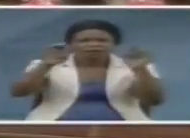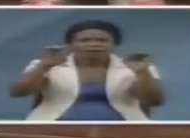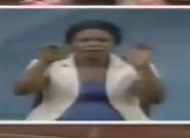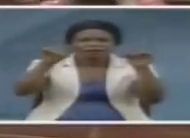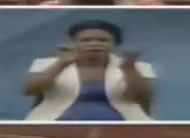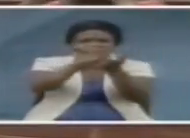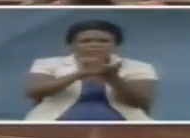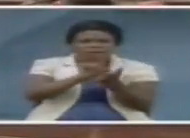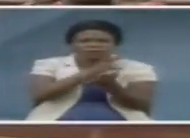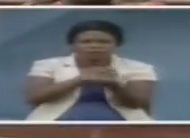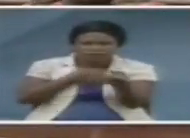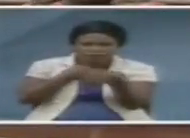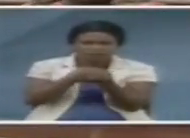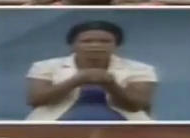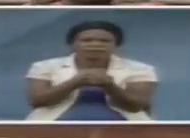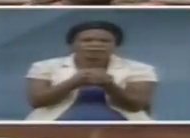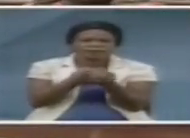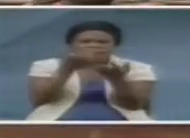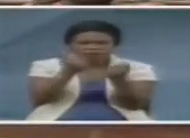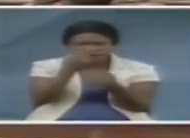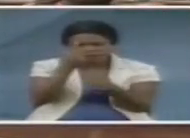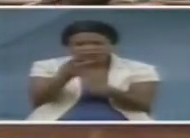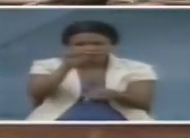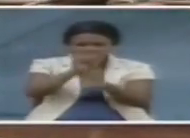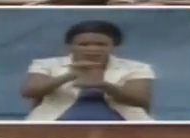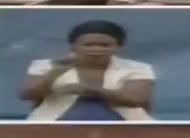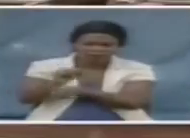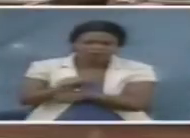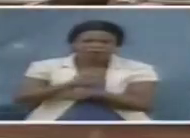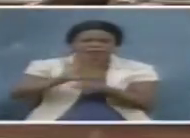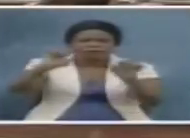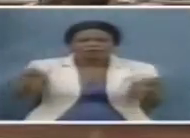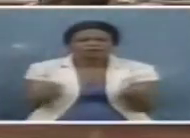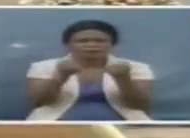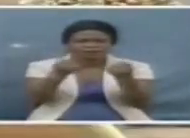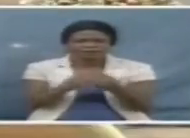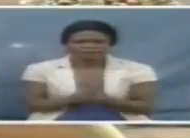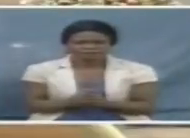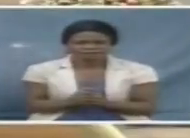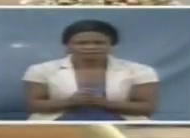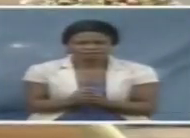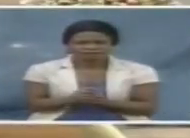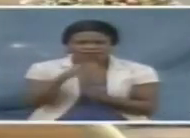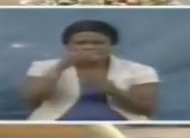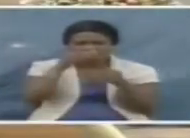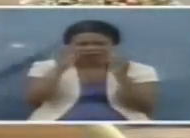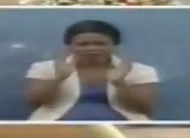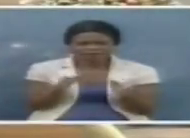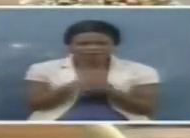the Higher Education Loans and Scholarship Board to oversee the operations of the